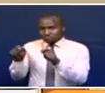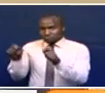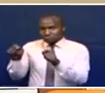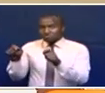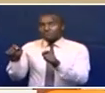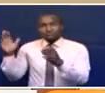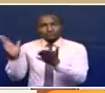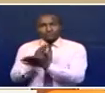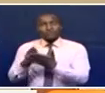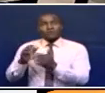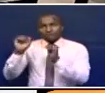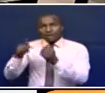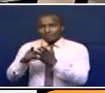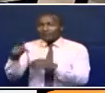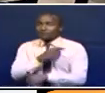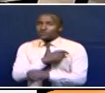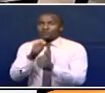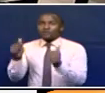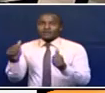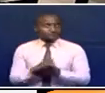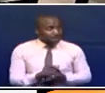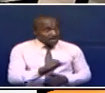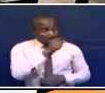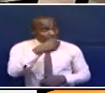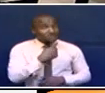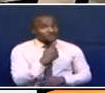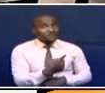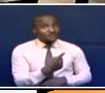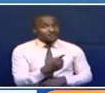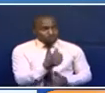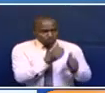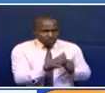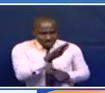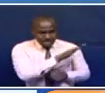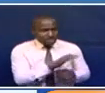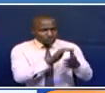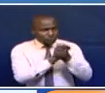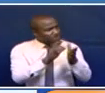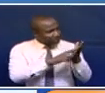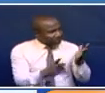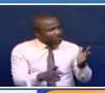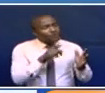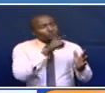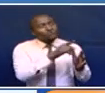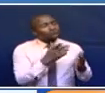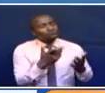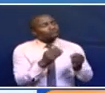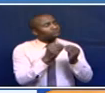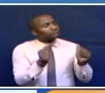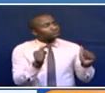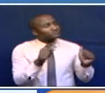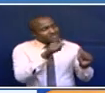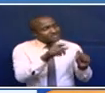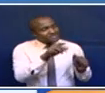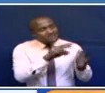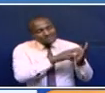better paid. Okay. Obiero Shadrach Otieno, you say, in which areas has Jubilee failed and how would he address those